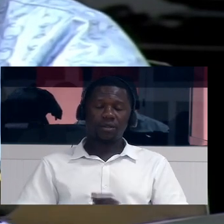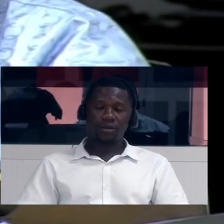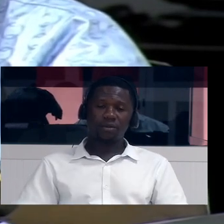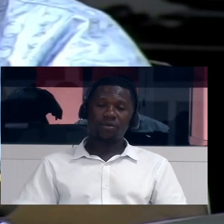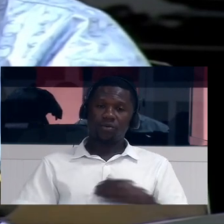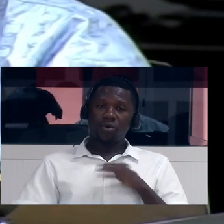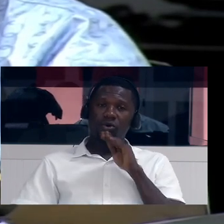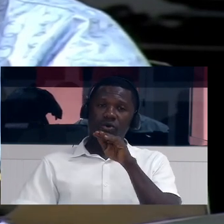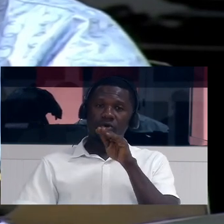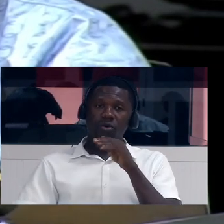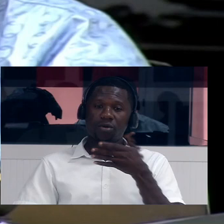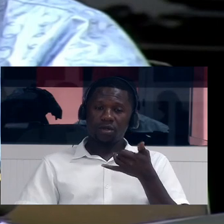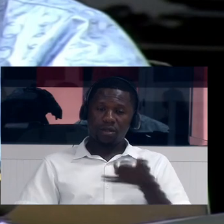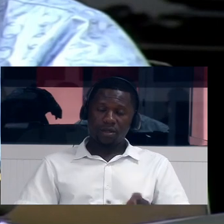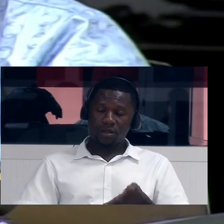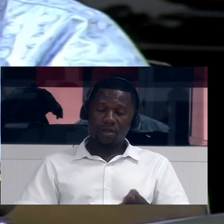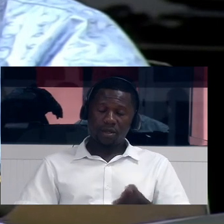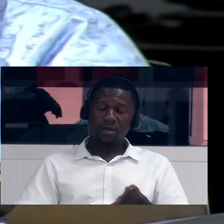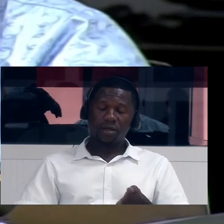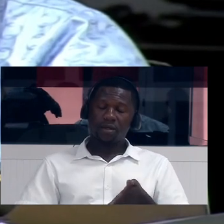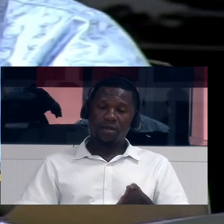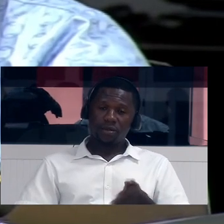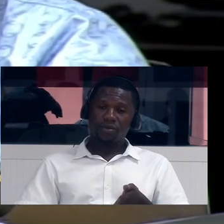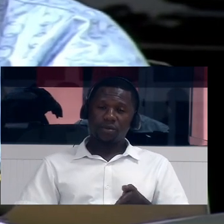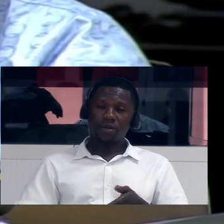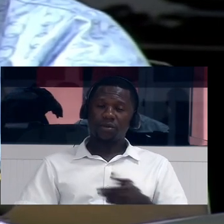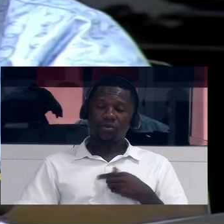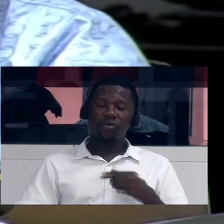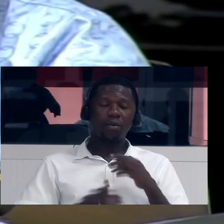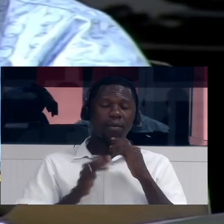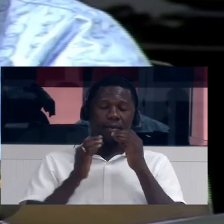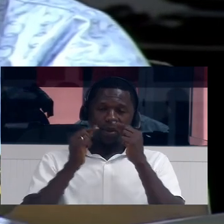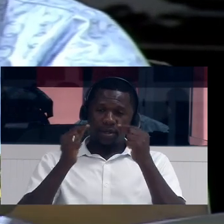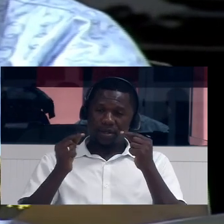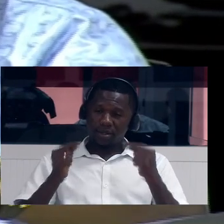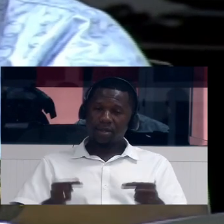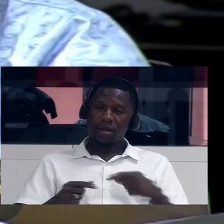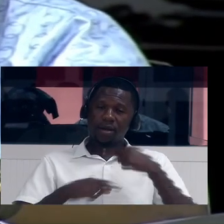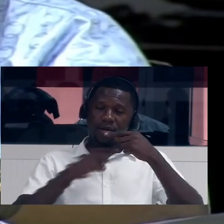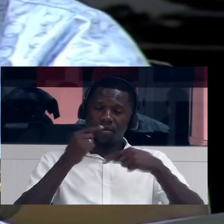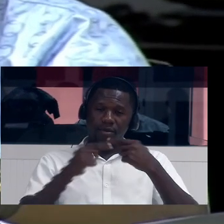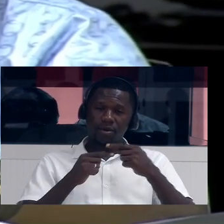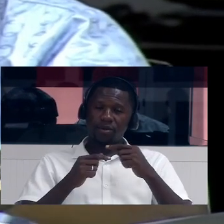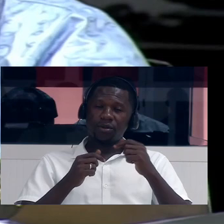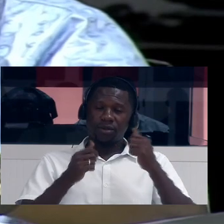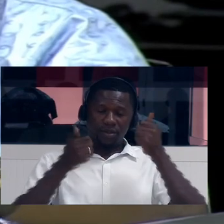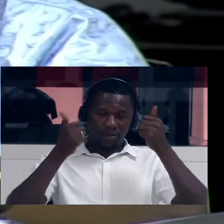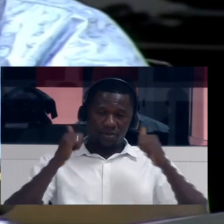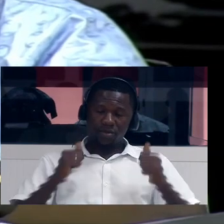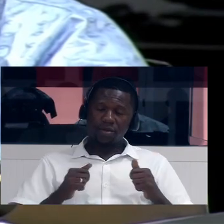today to mainly testify about the events